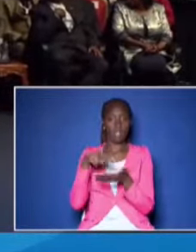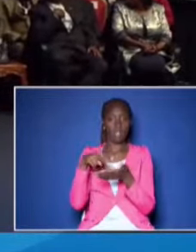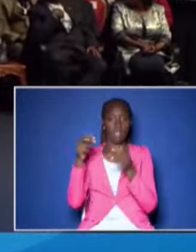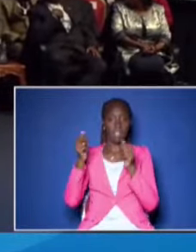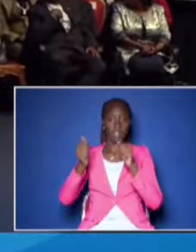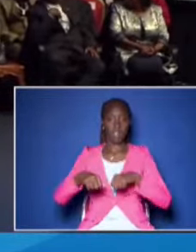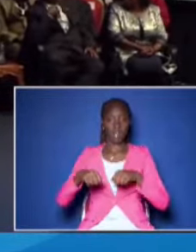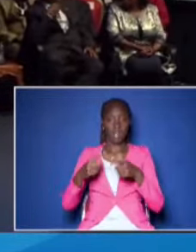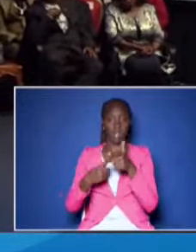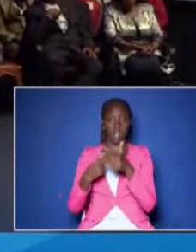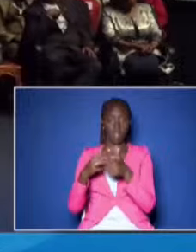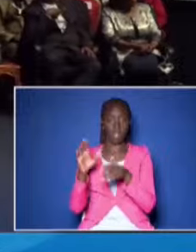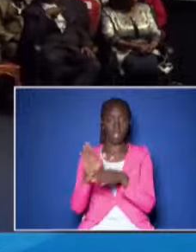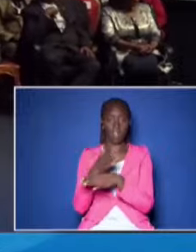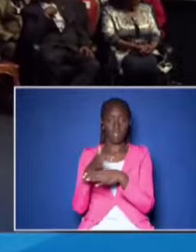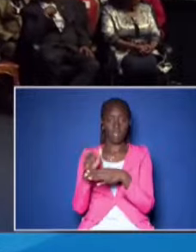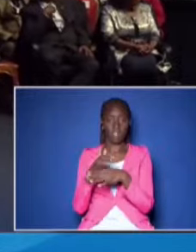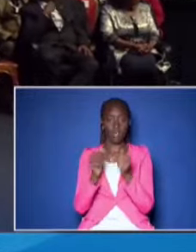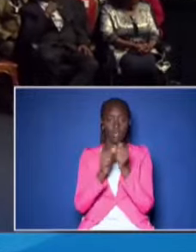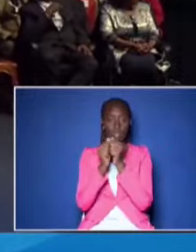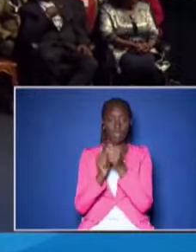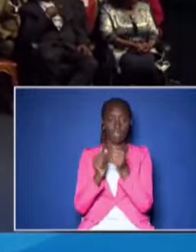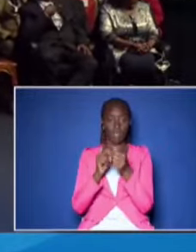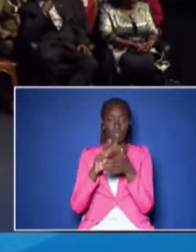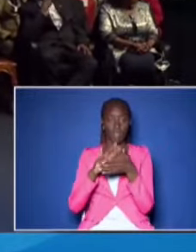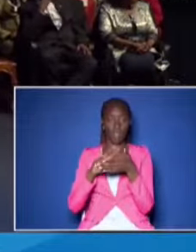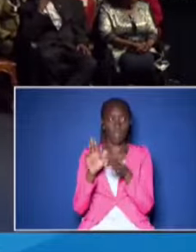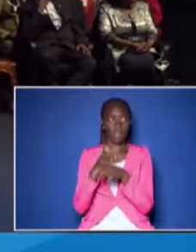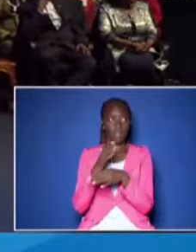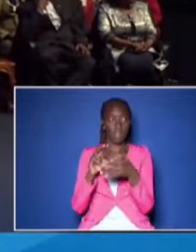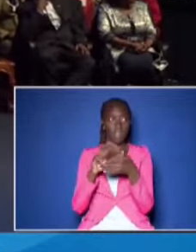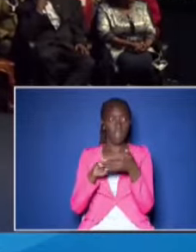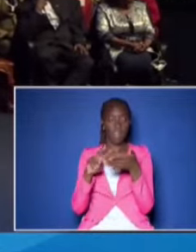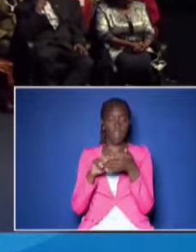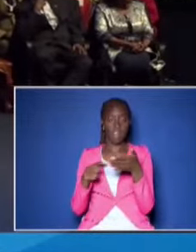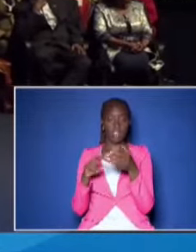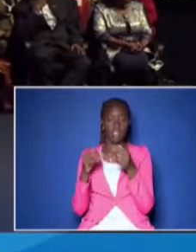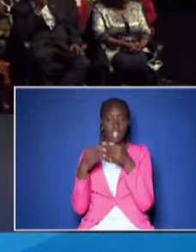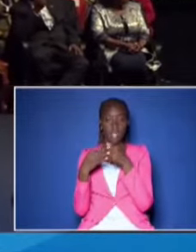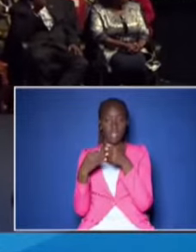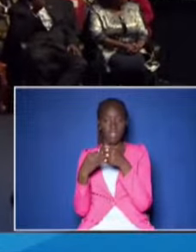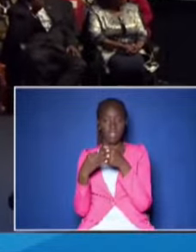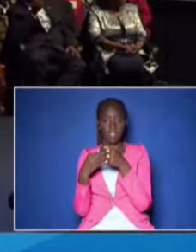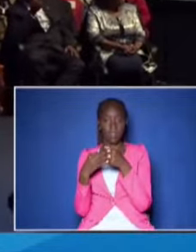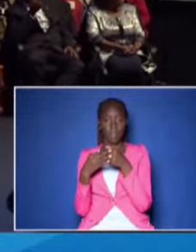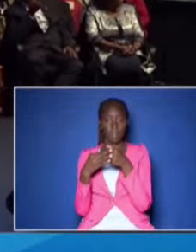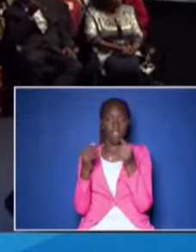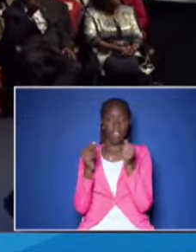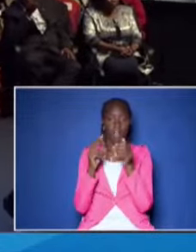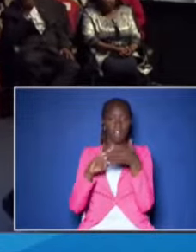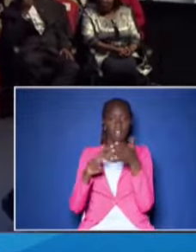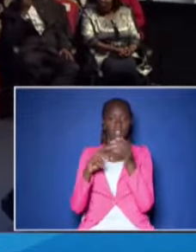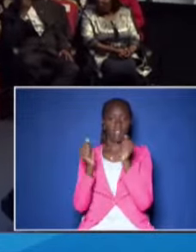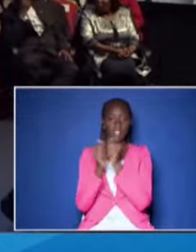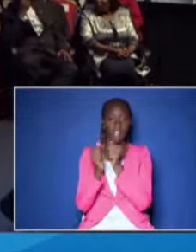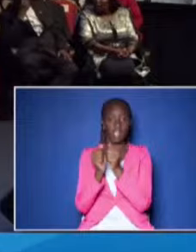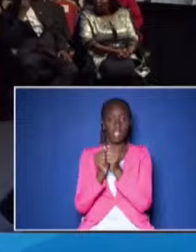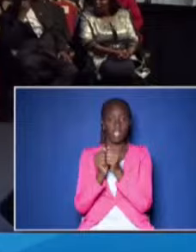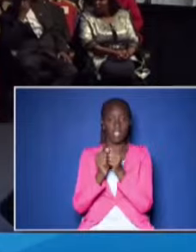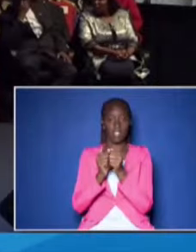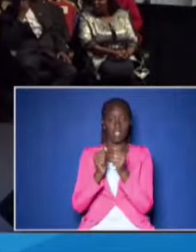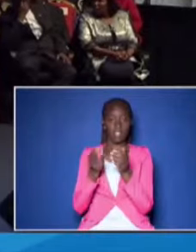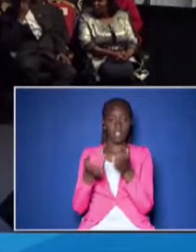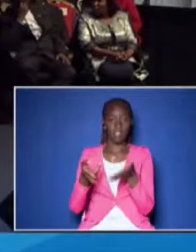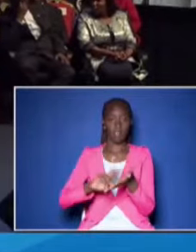sing verse 8 then we're going to sing verse 10 verse 10 is the chorus we just sing in the